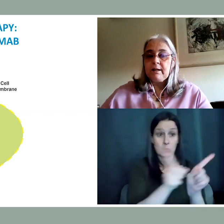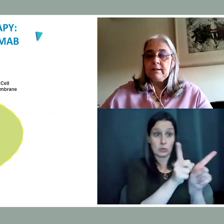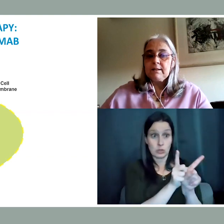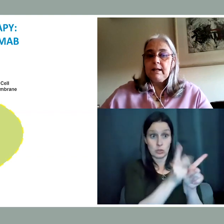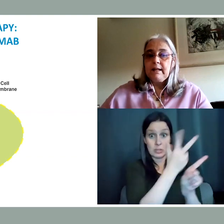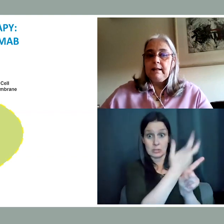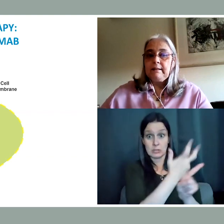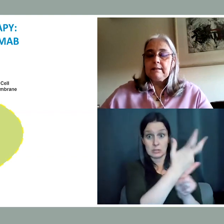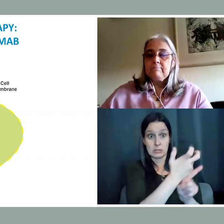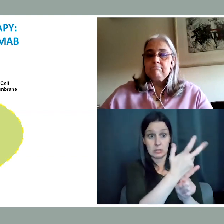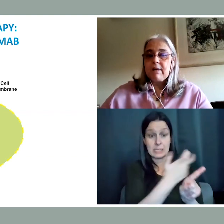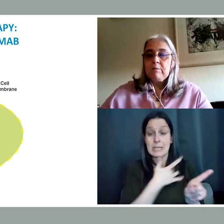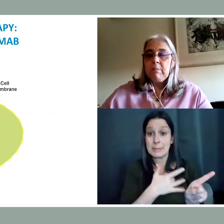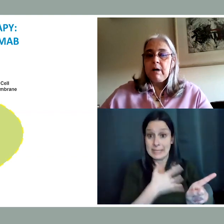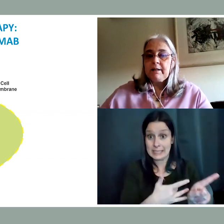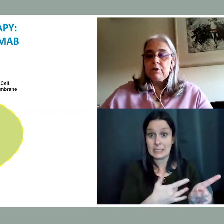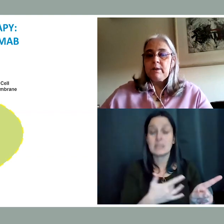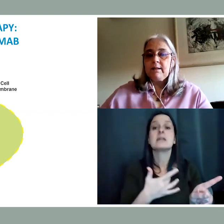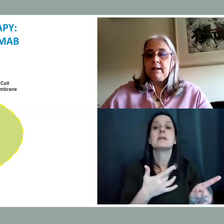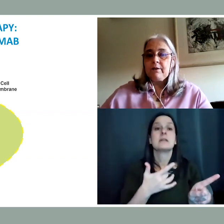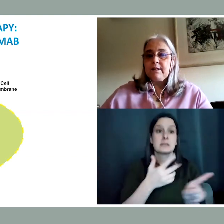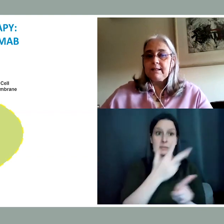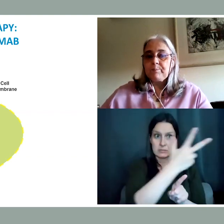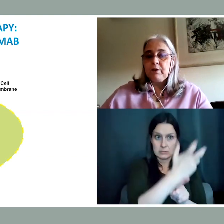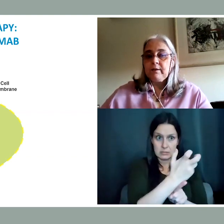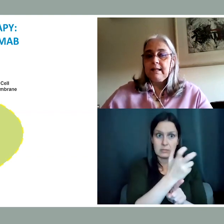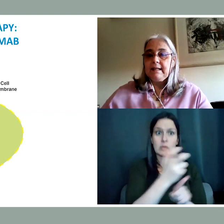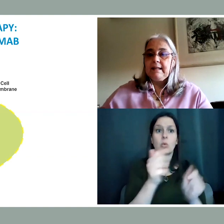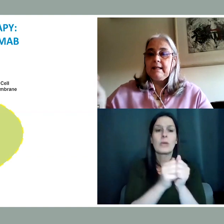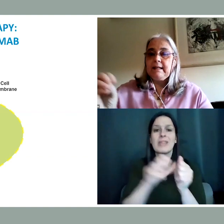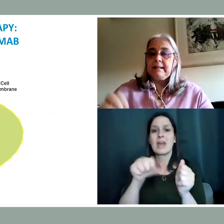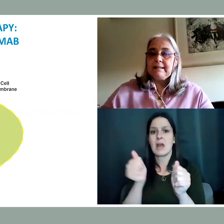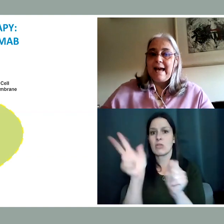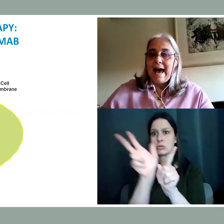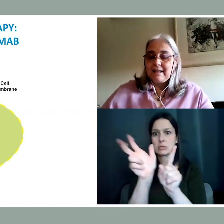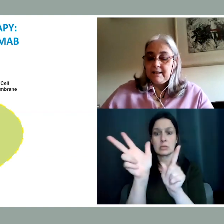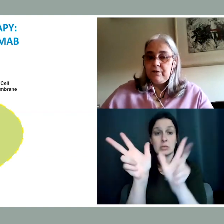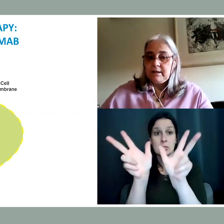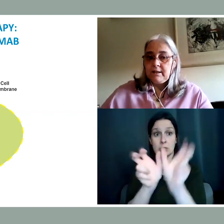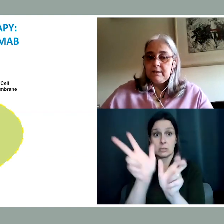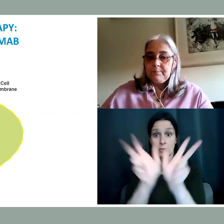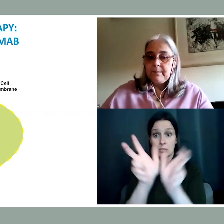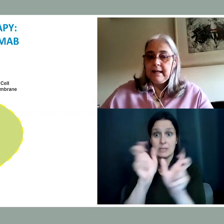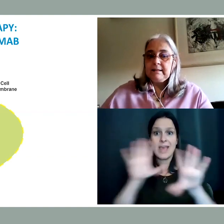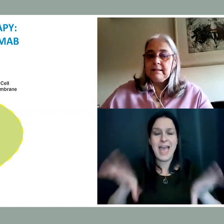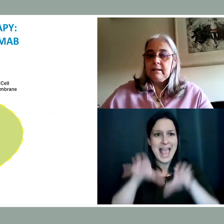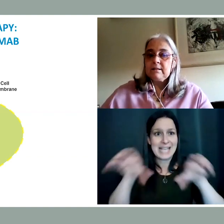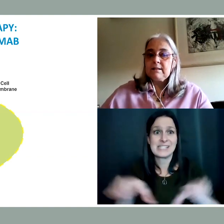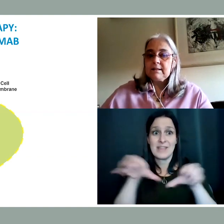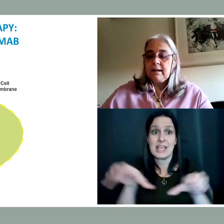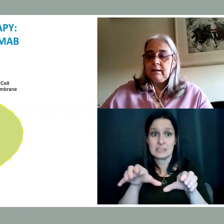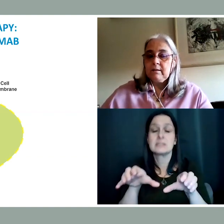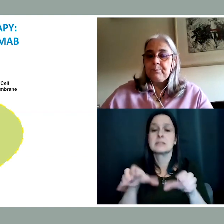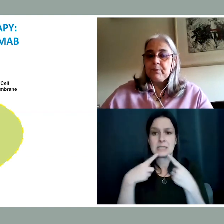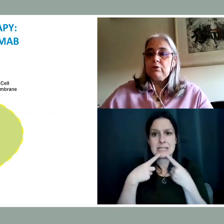receptor does, it combines with another receptor. It is activated and tells